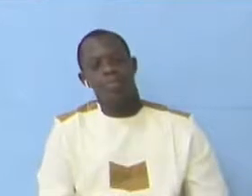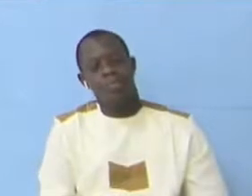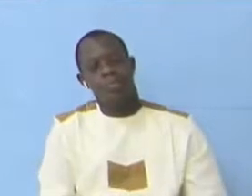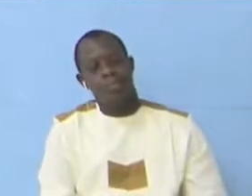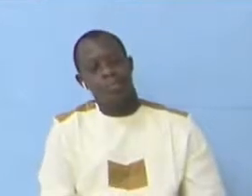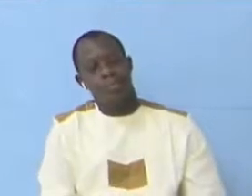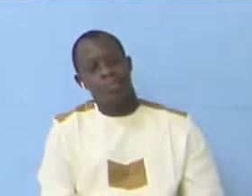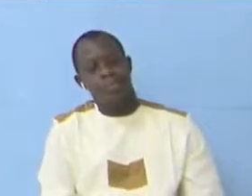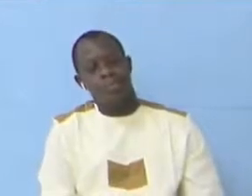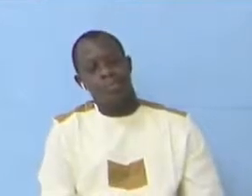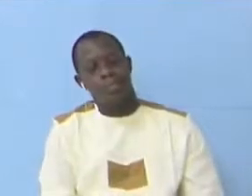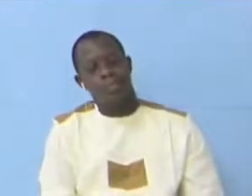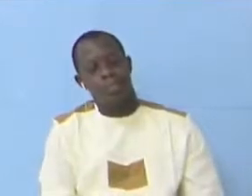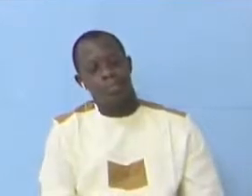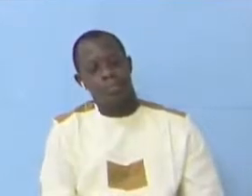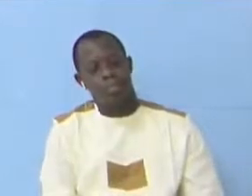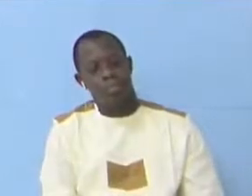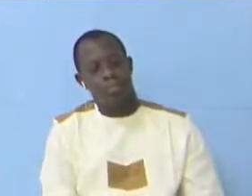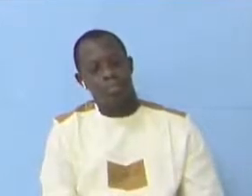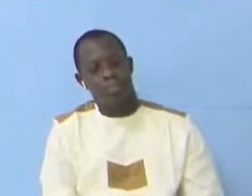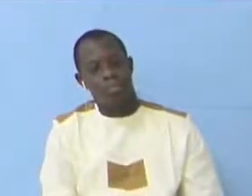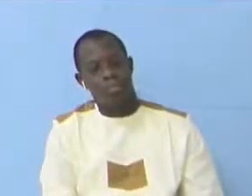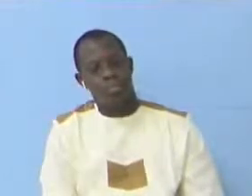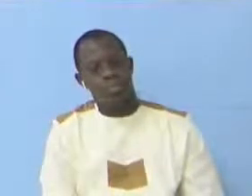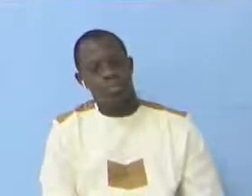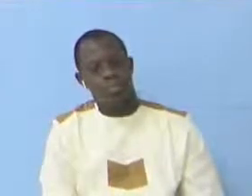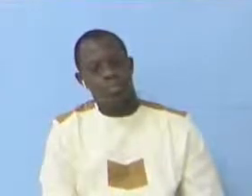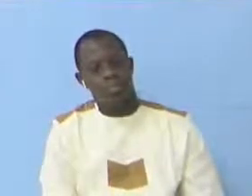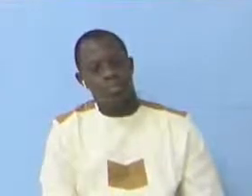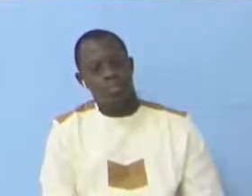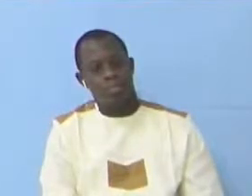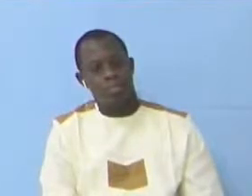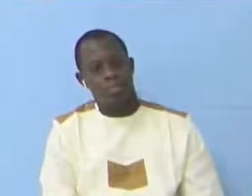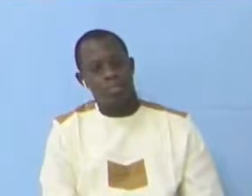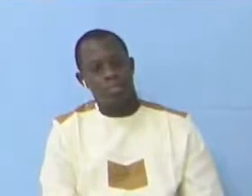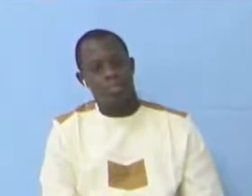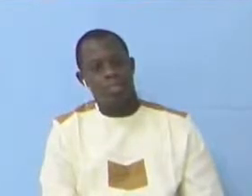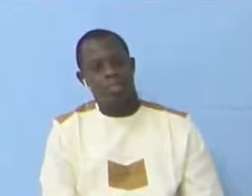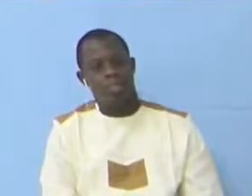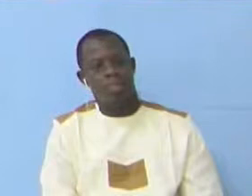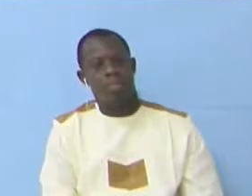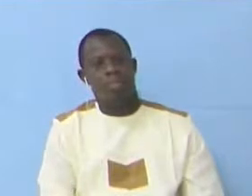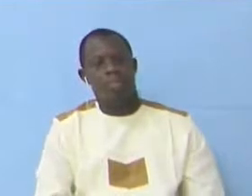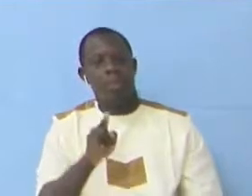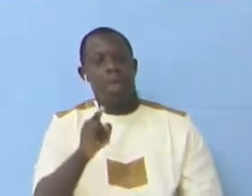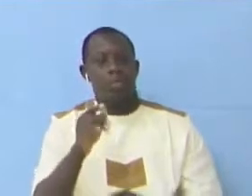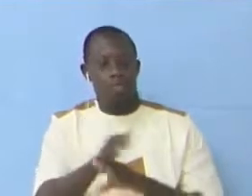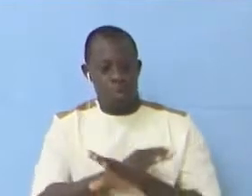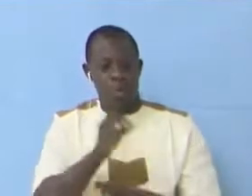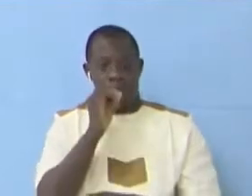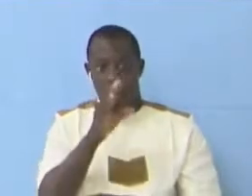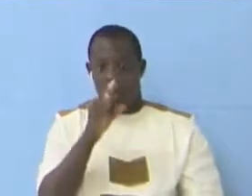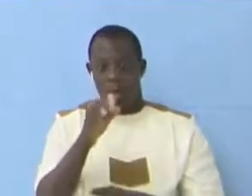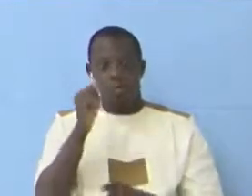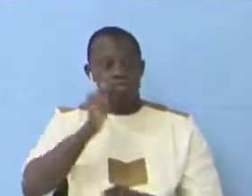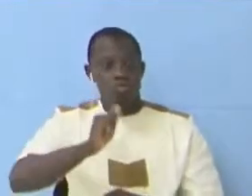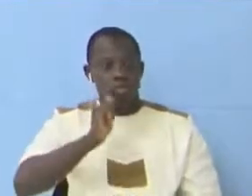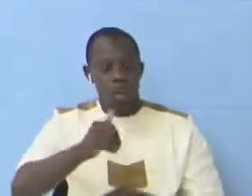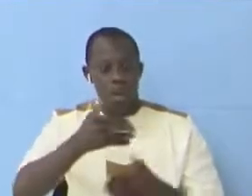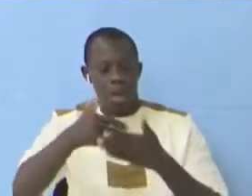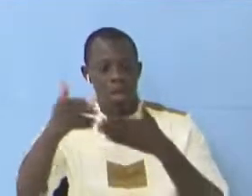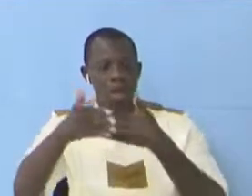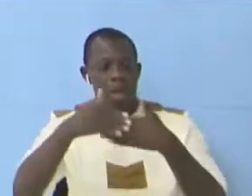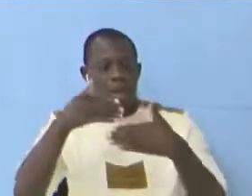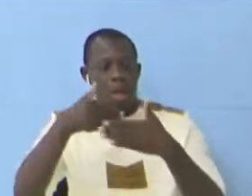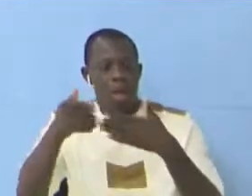métitali buggal boo xam ne teg nañ ko ko moom. That they used plastic bags, nee na de dañ doon use